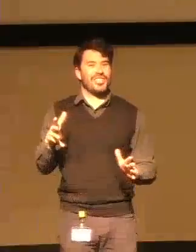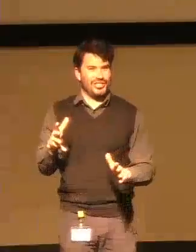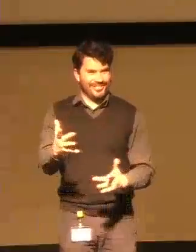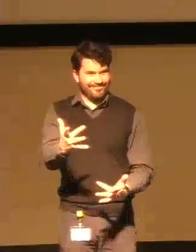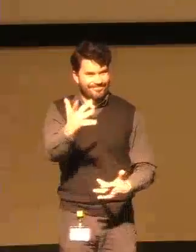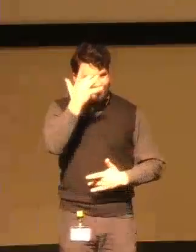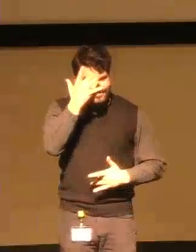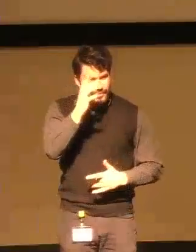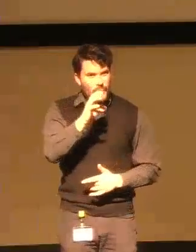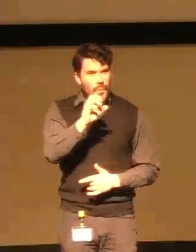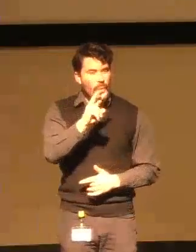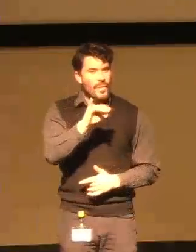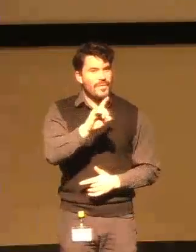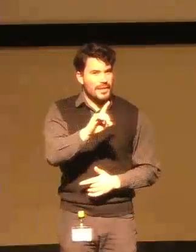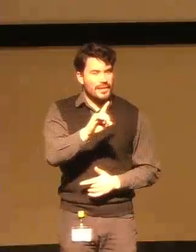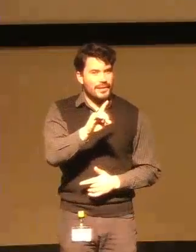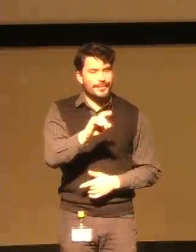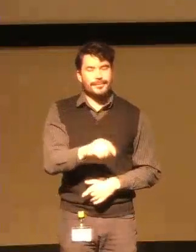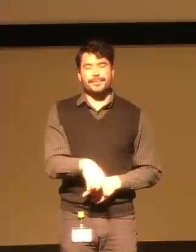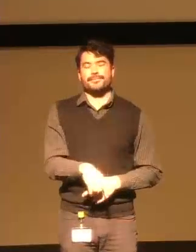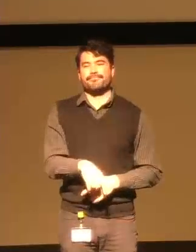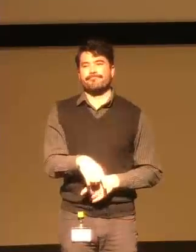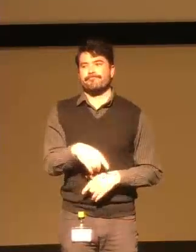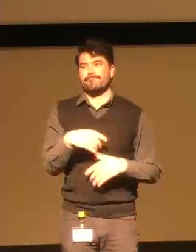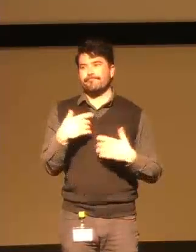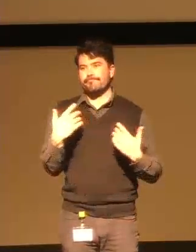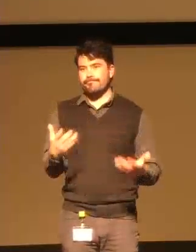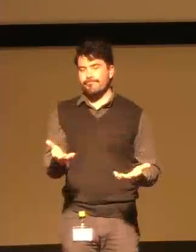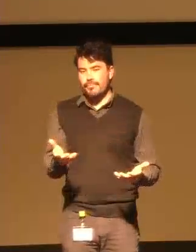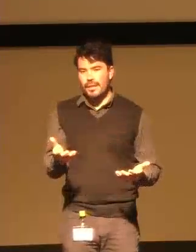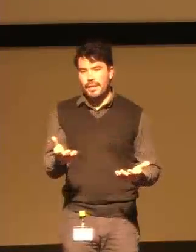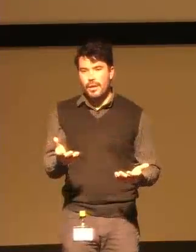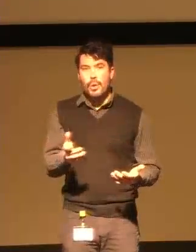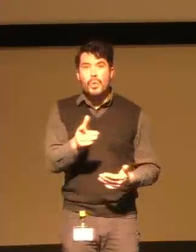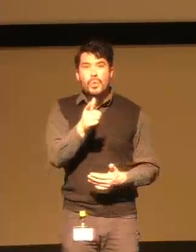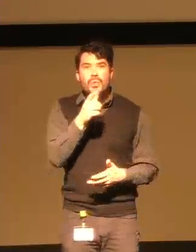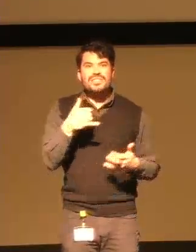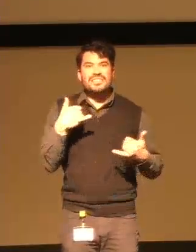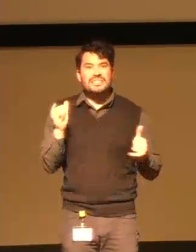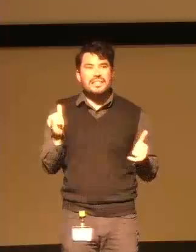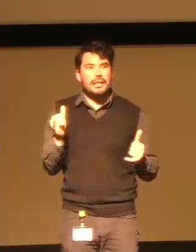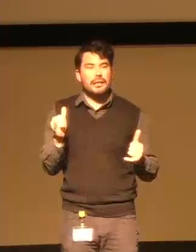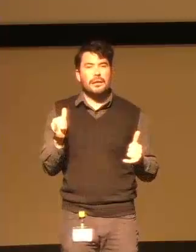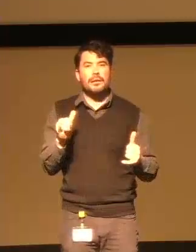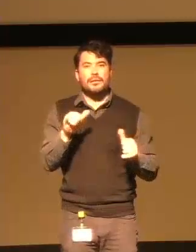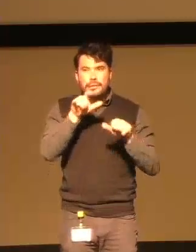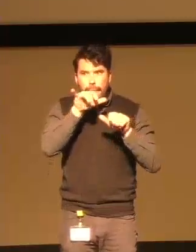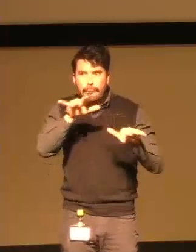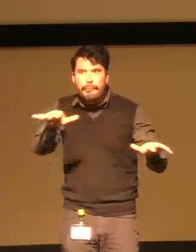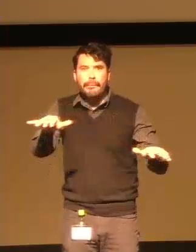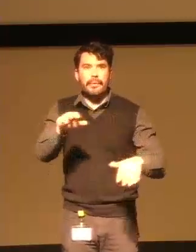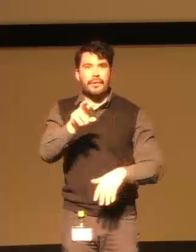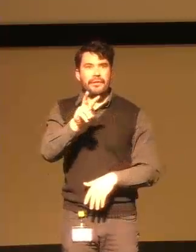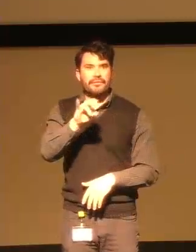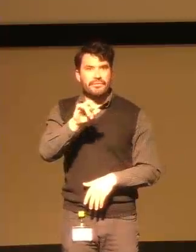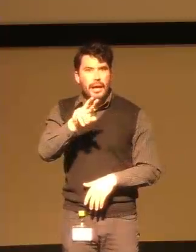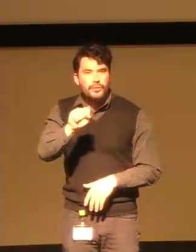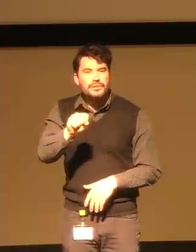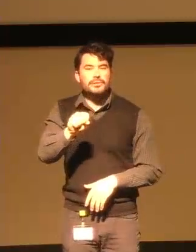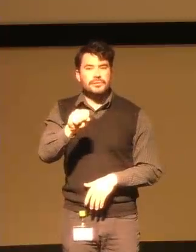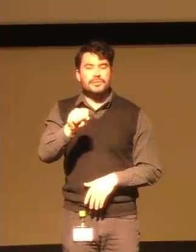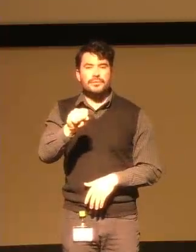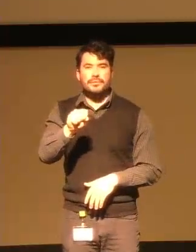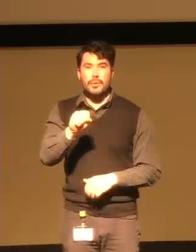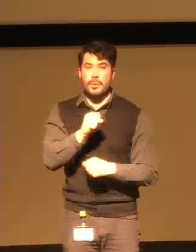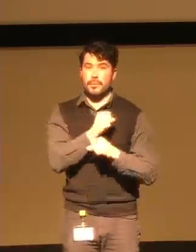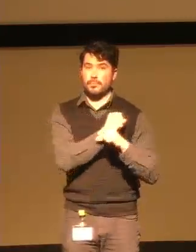is currently, who is shedding virus, both to protect our employees, but also